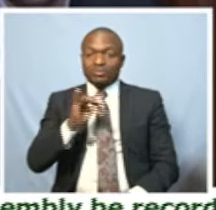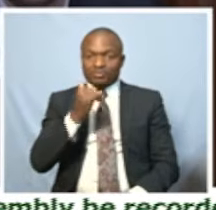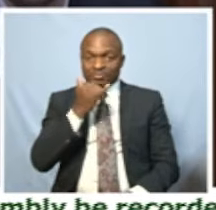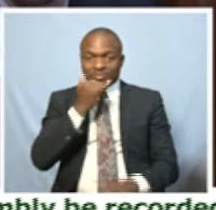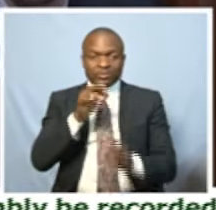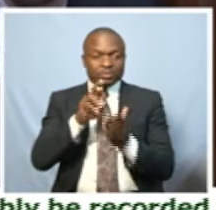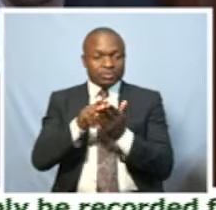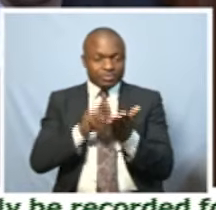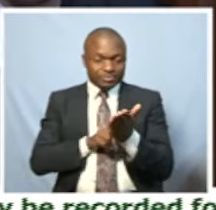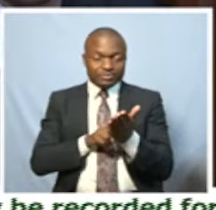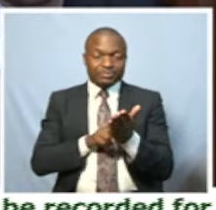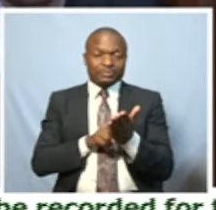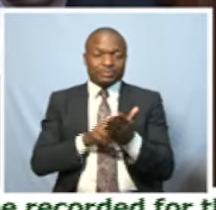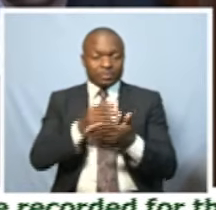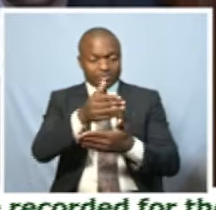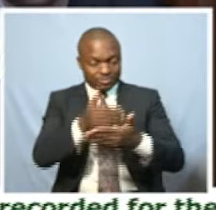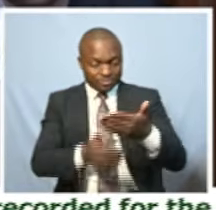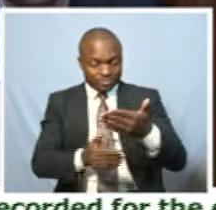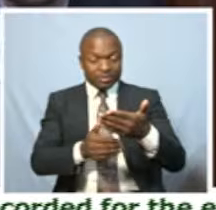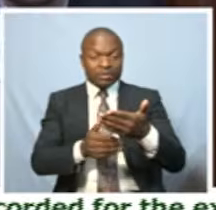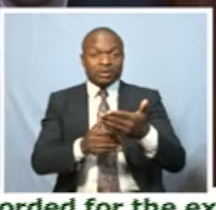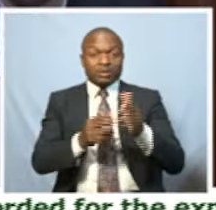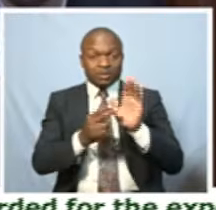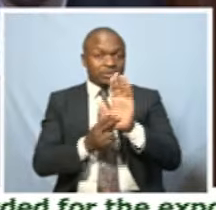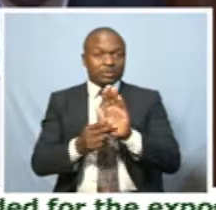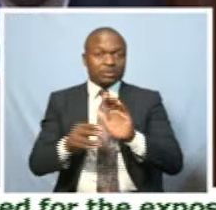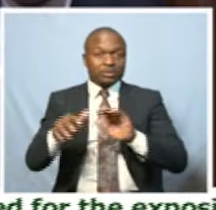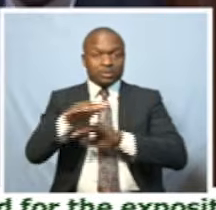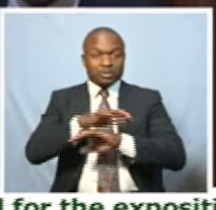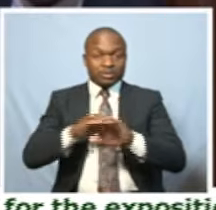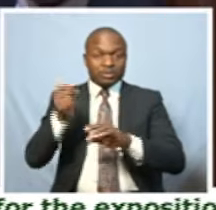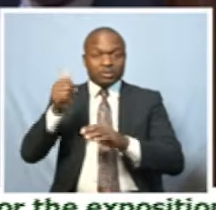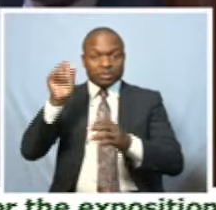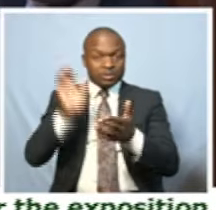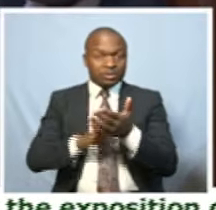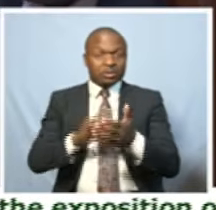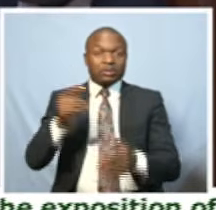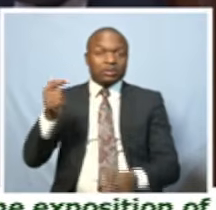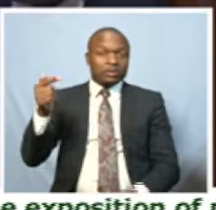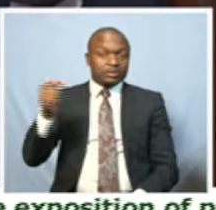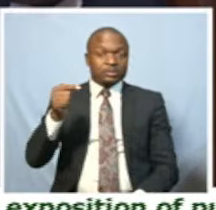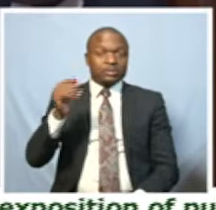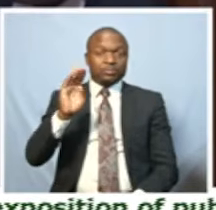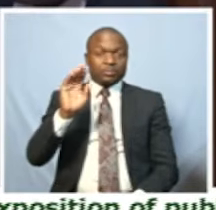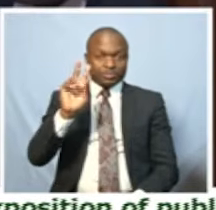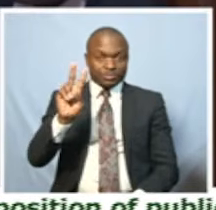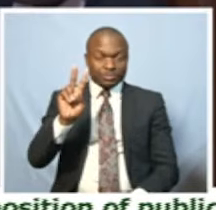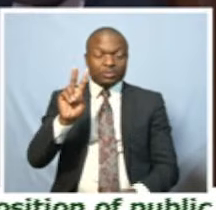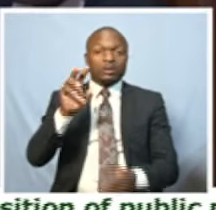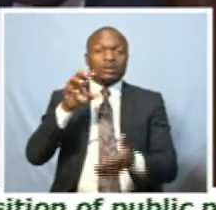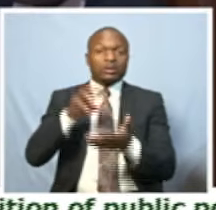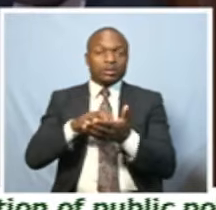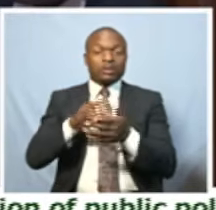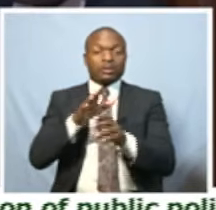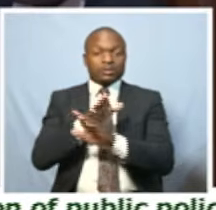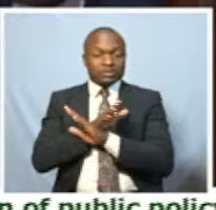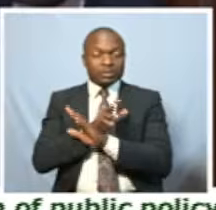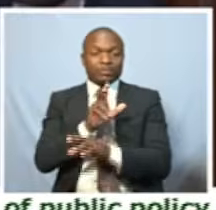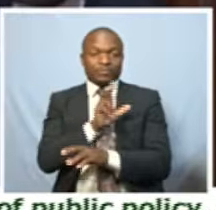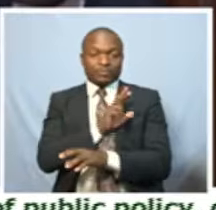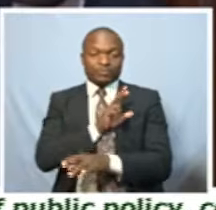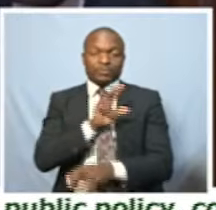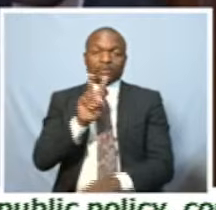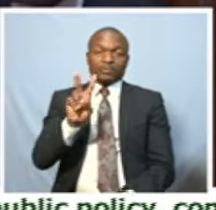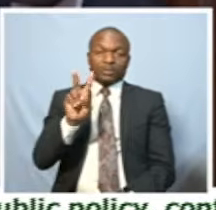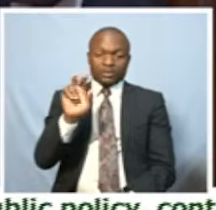report summary, which reported over 10,000 GBV cases to the Zambia Police Victim Support